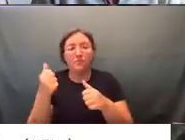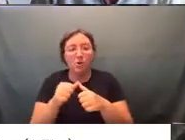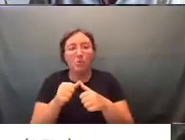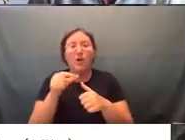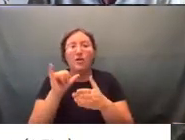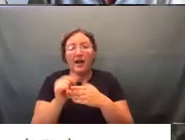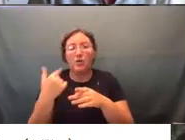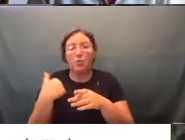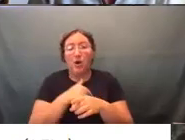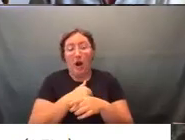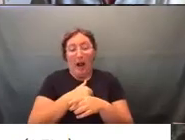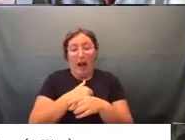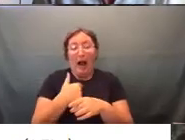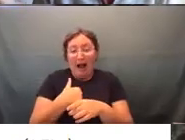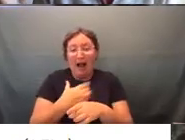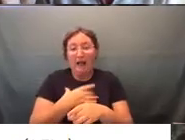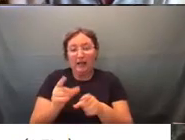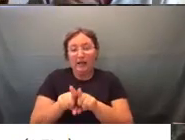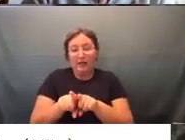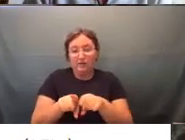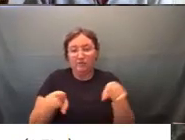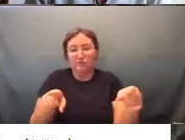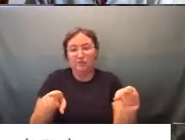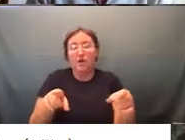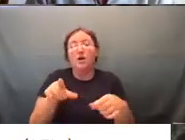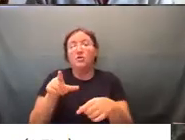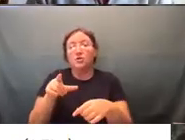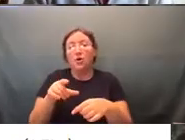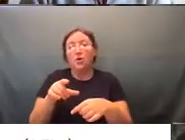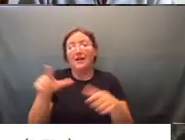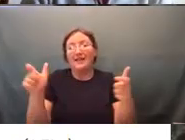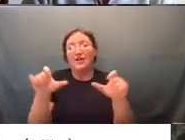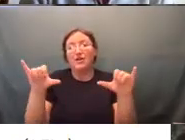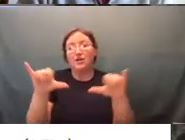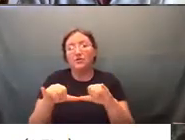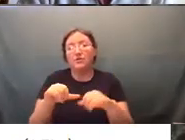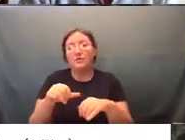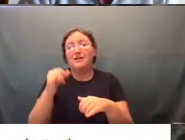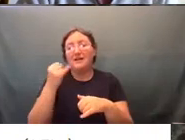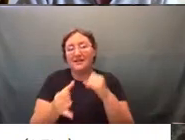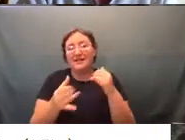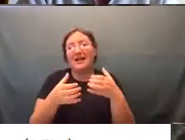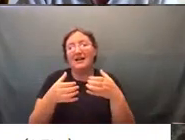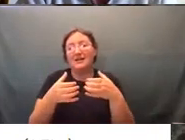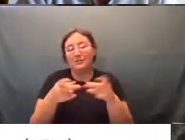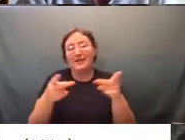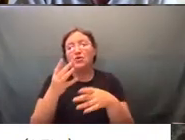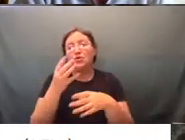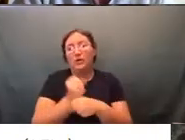deviate away from the Merced River. So Little Yosemite will be our last option to treat the